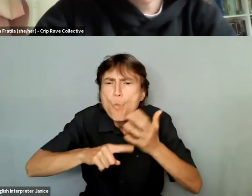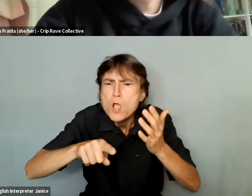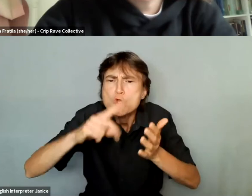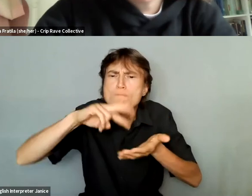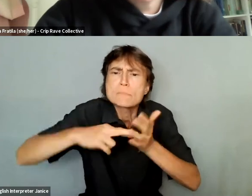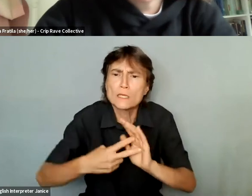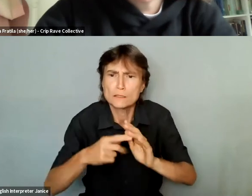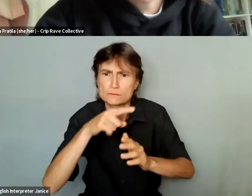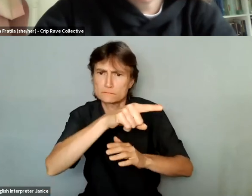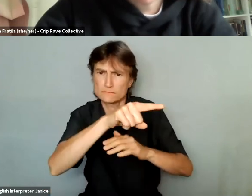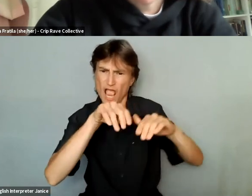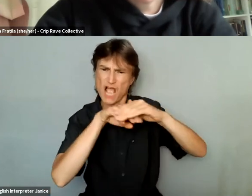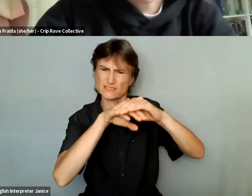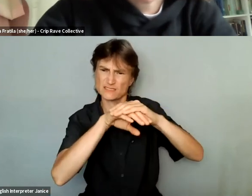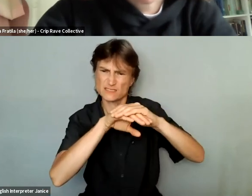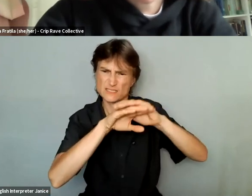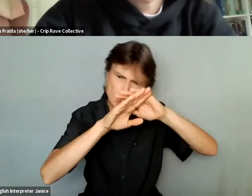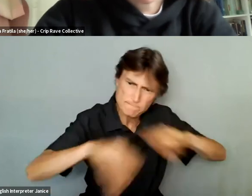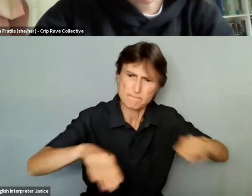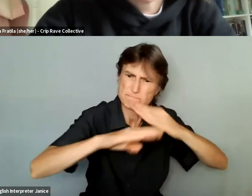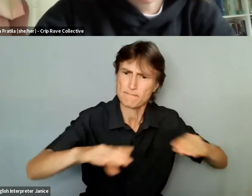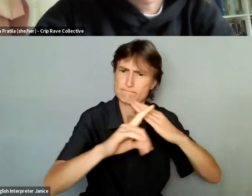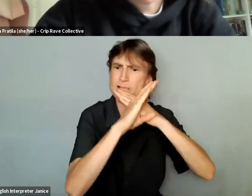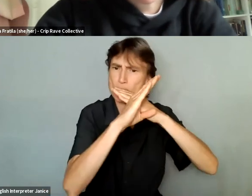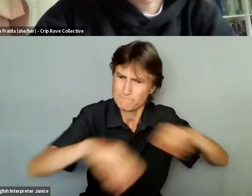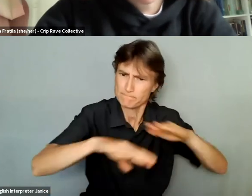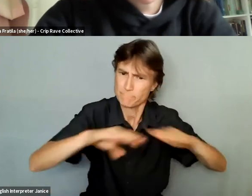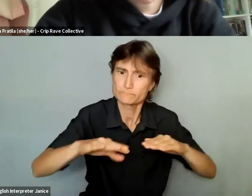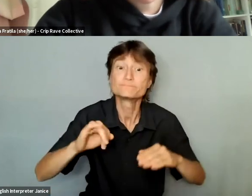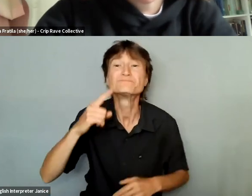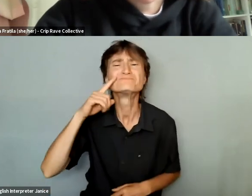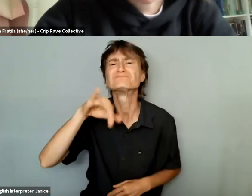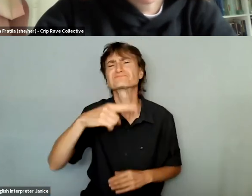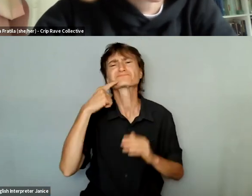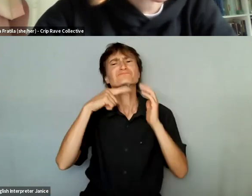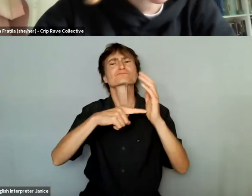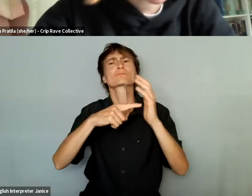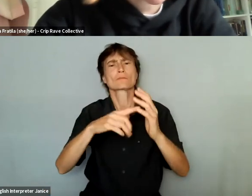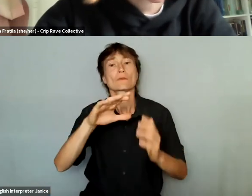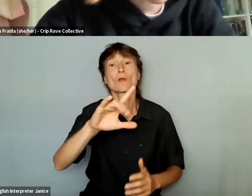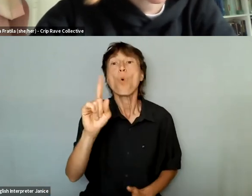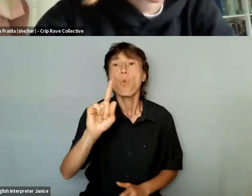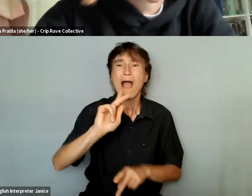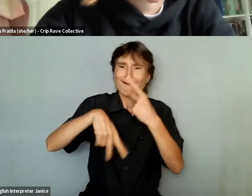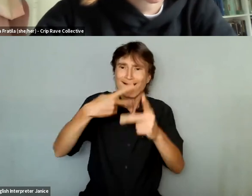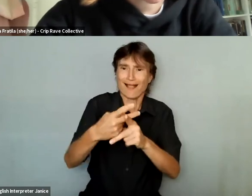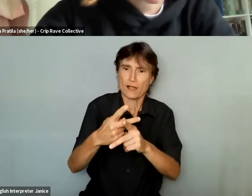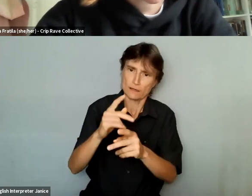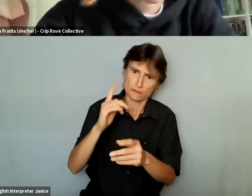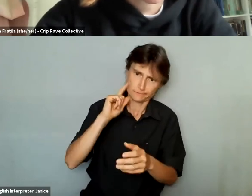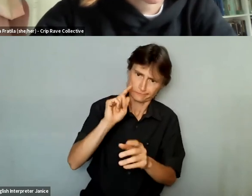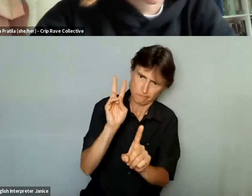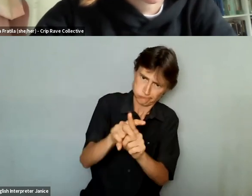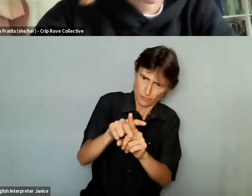definitely. I think the kind of obvious one is one around just like the spaces themselves. Like the